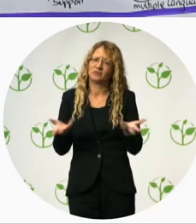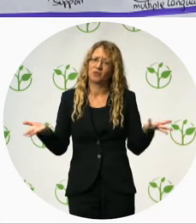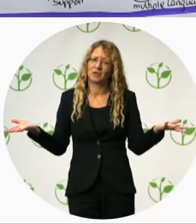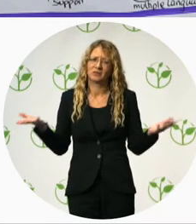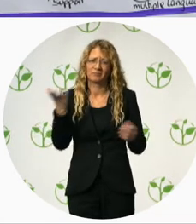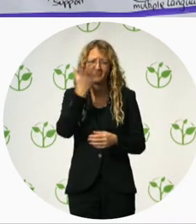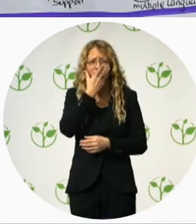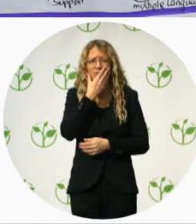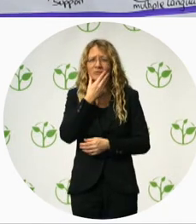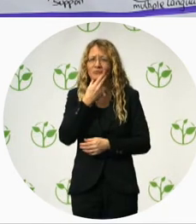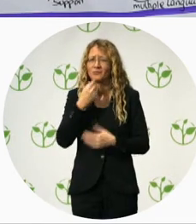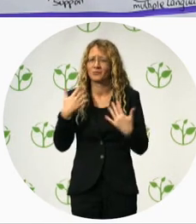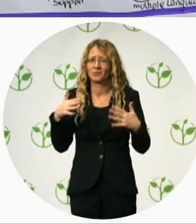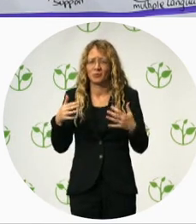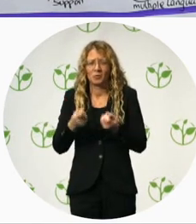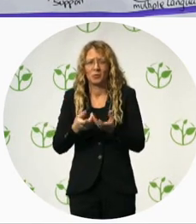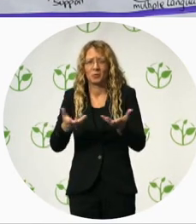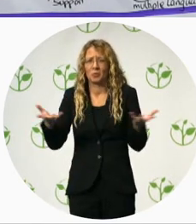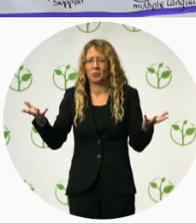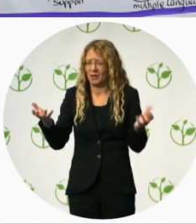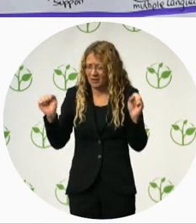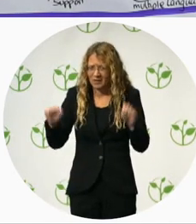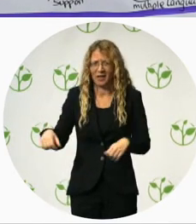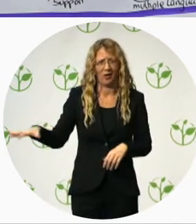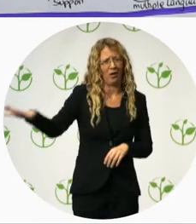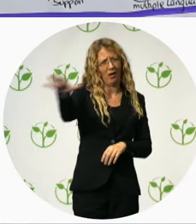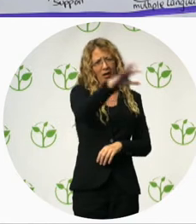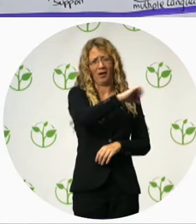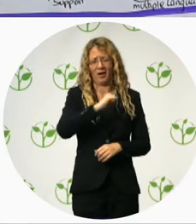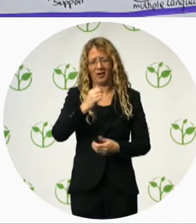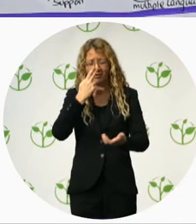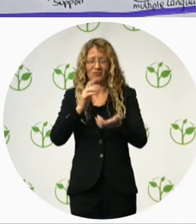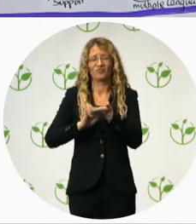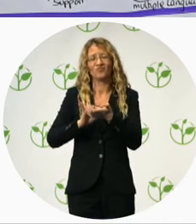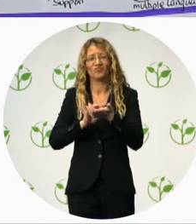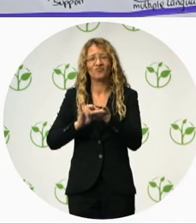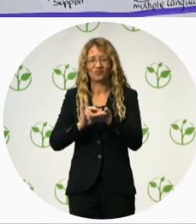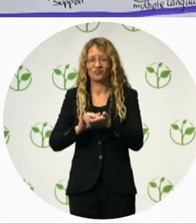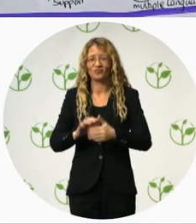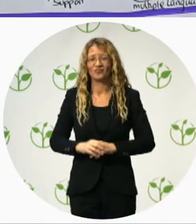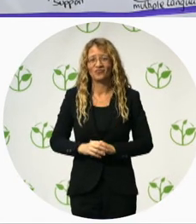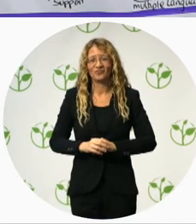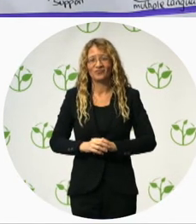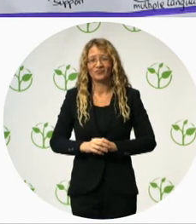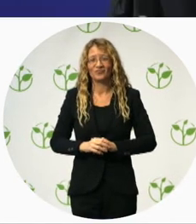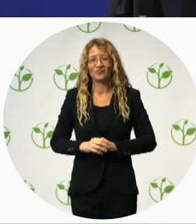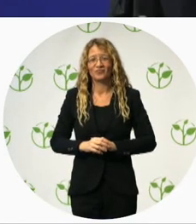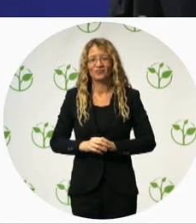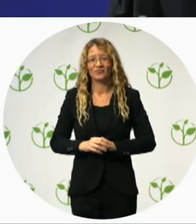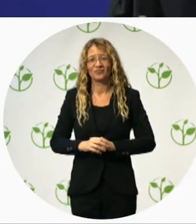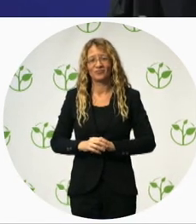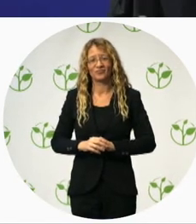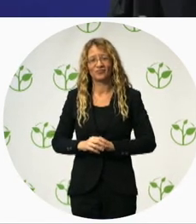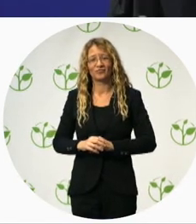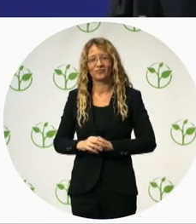it for everyone so that the society also gets this message. But it's a business approach, yeah?